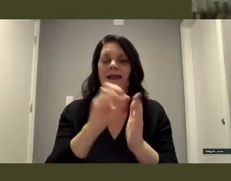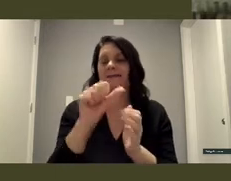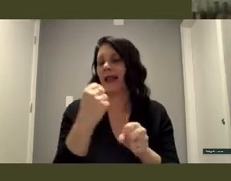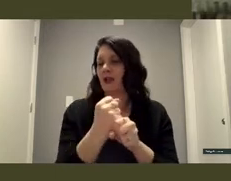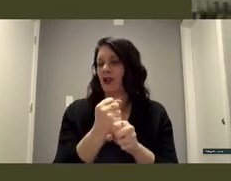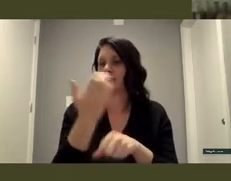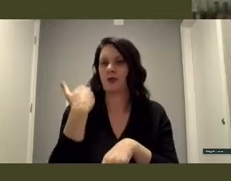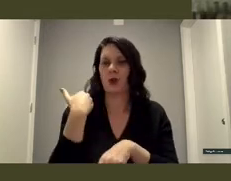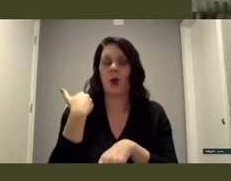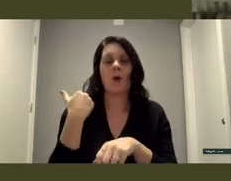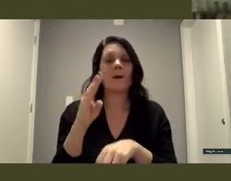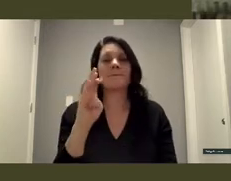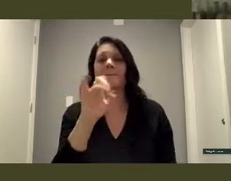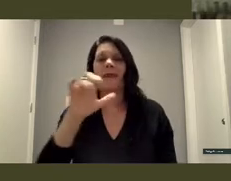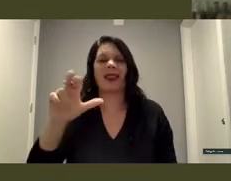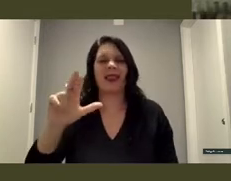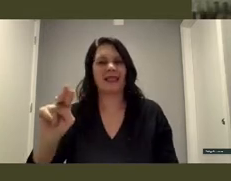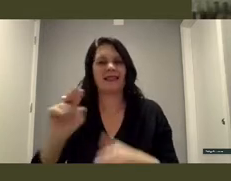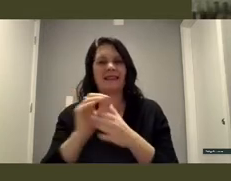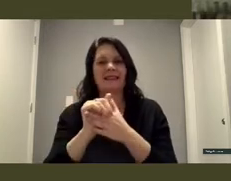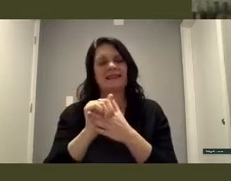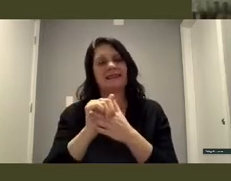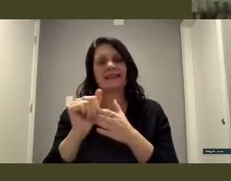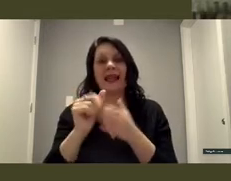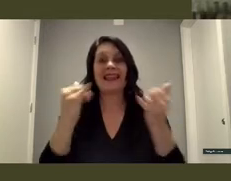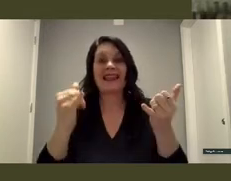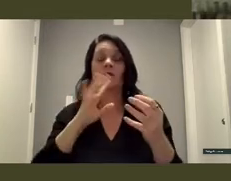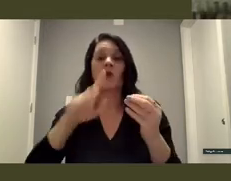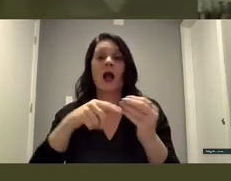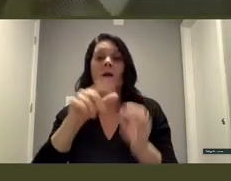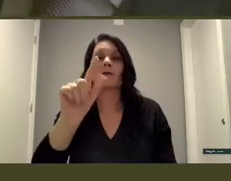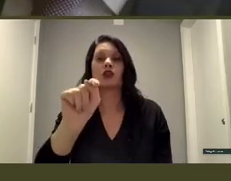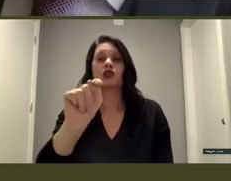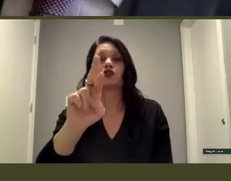billions, we're talking about trillions of dollars.